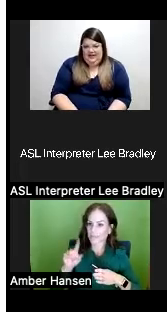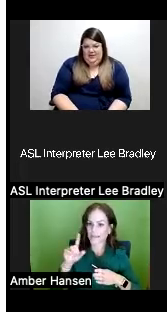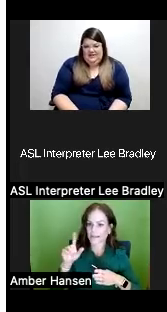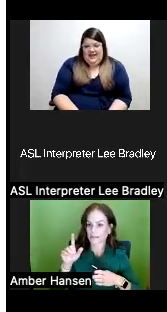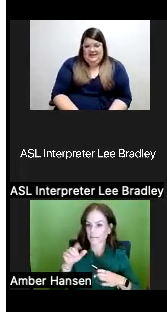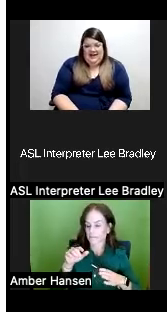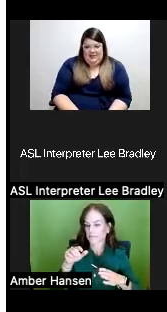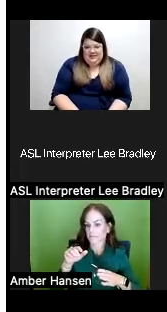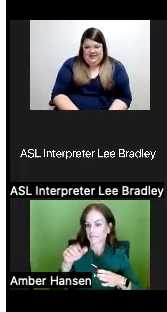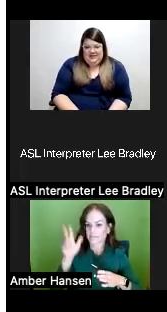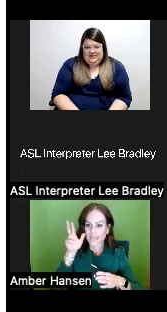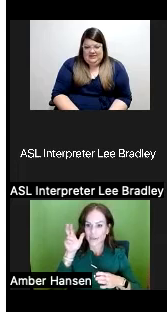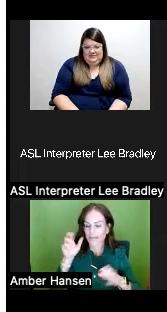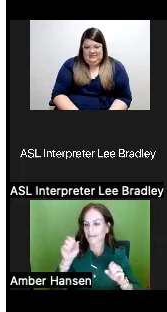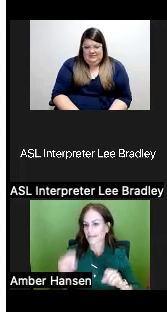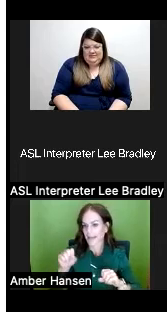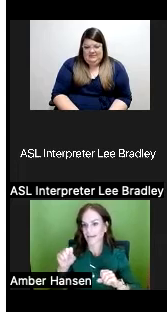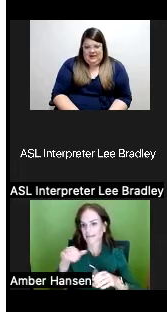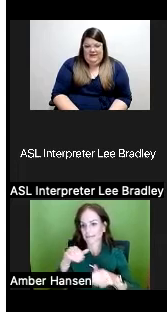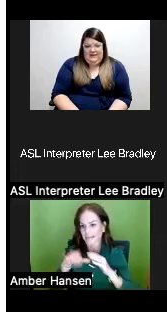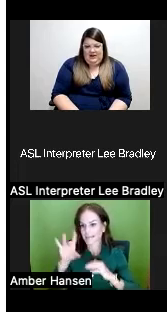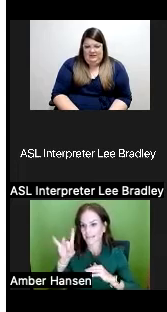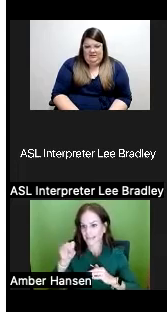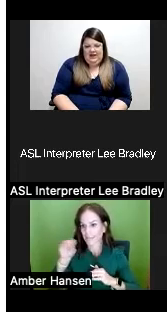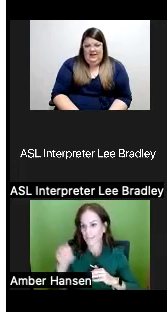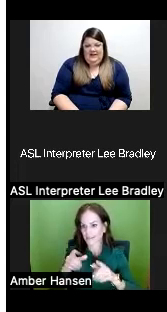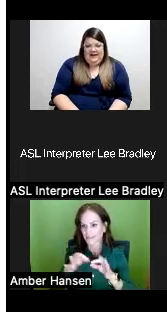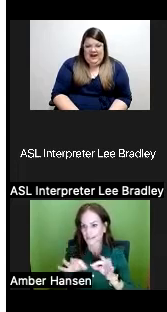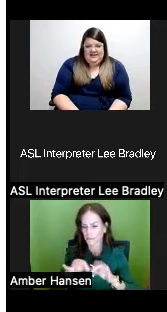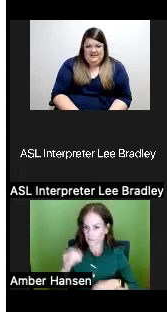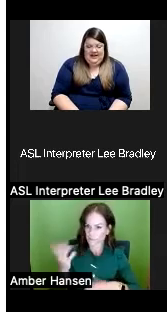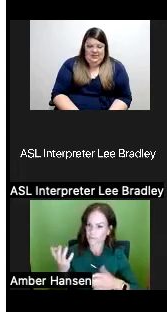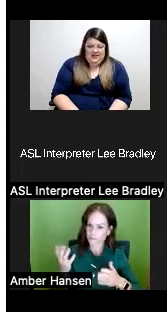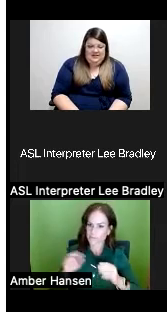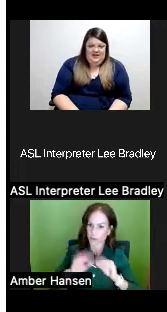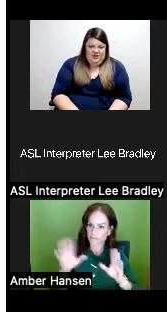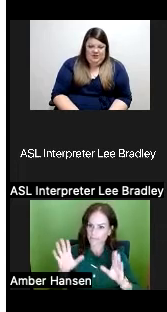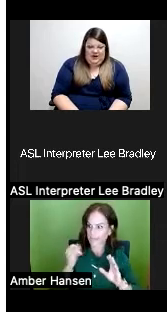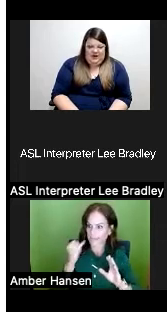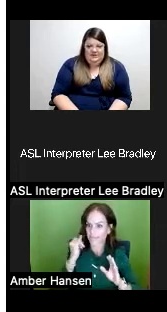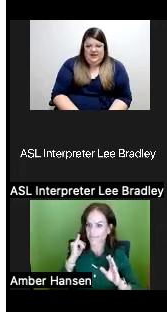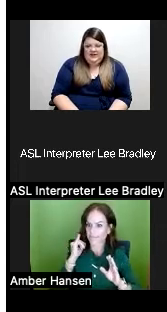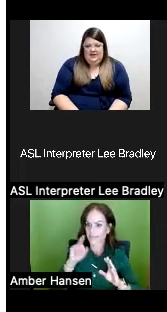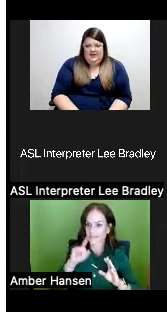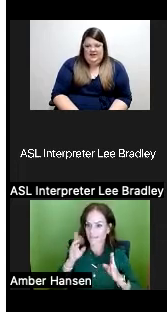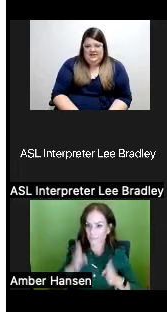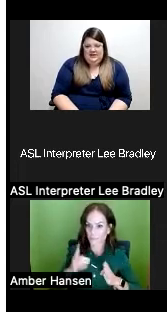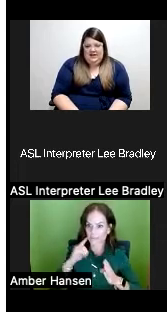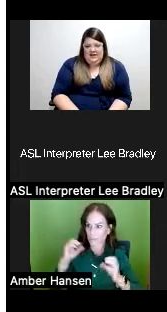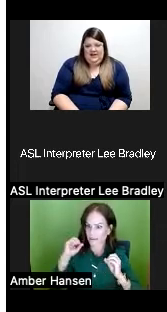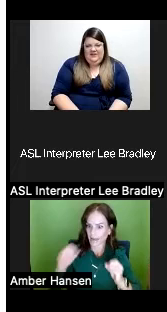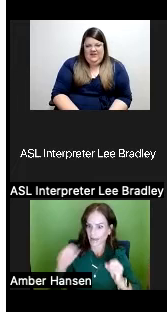If a deaf person has 80% of hearing, then they can access 80% of language, right? So that's